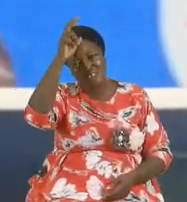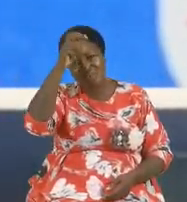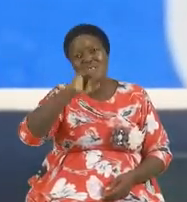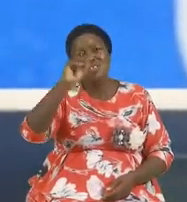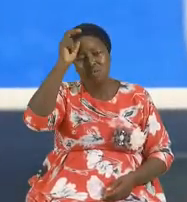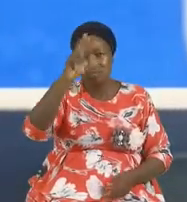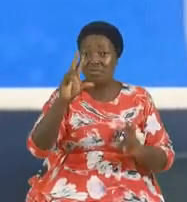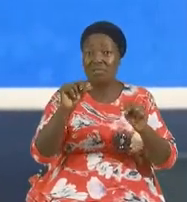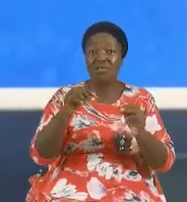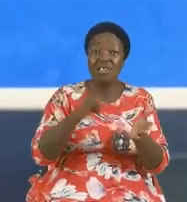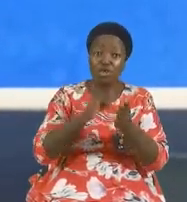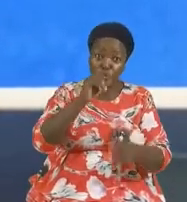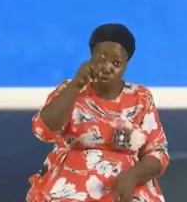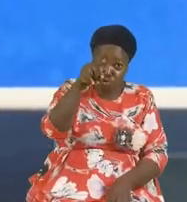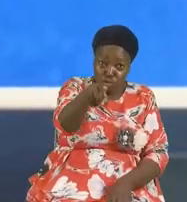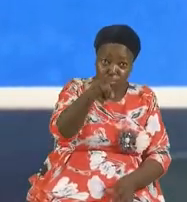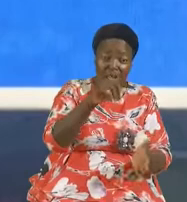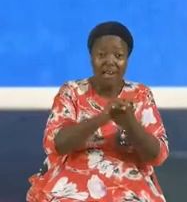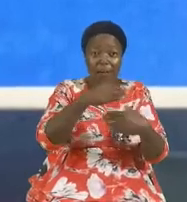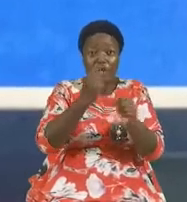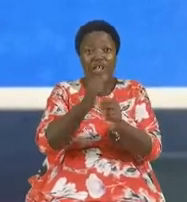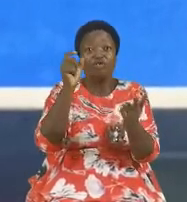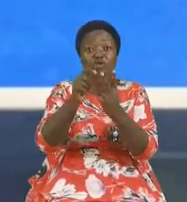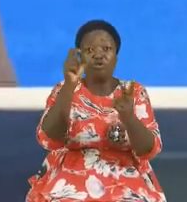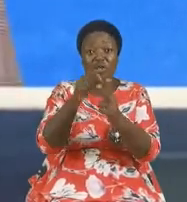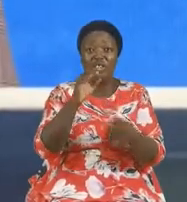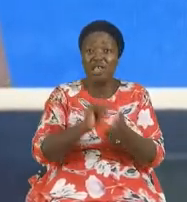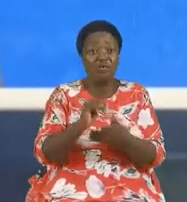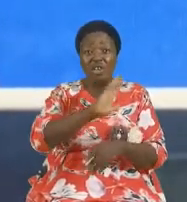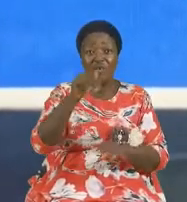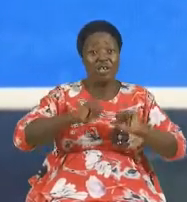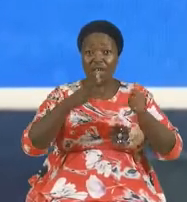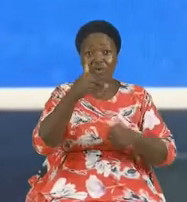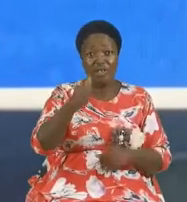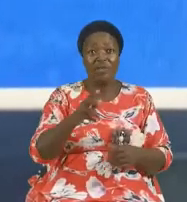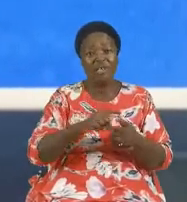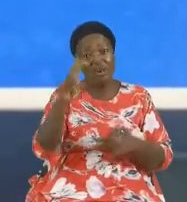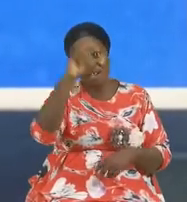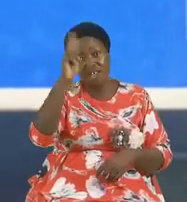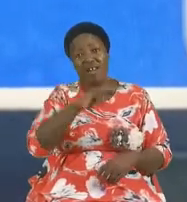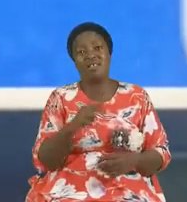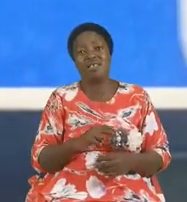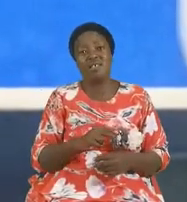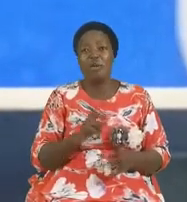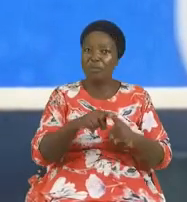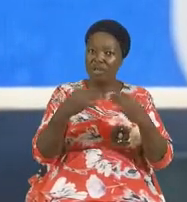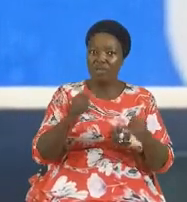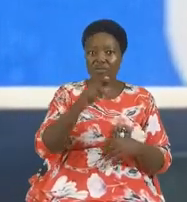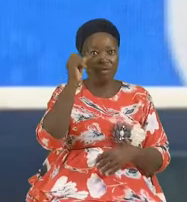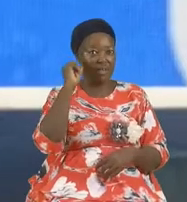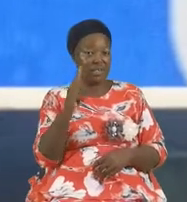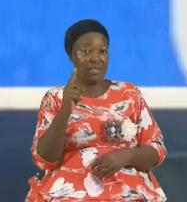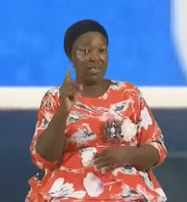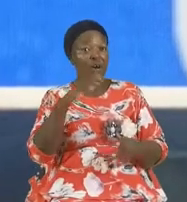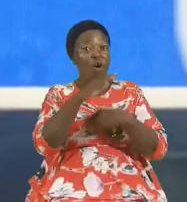that? The devil, is you that made that choice. And you didn't deny